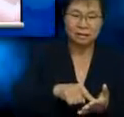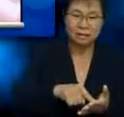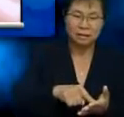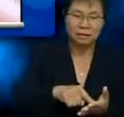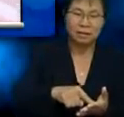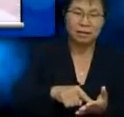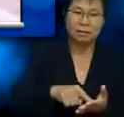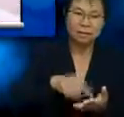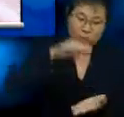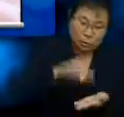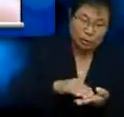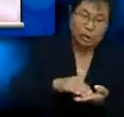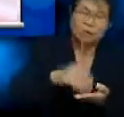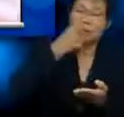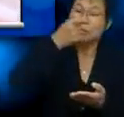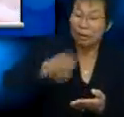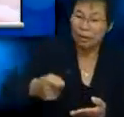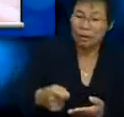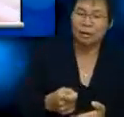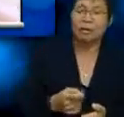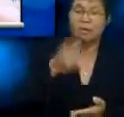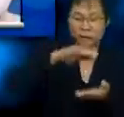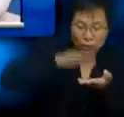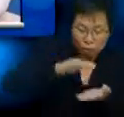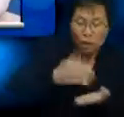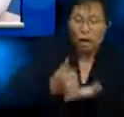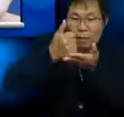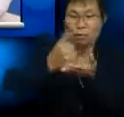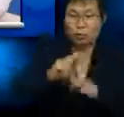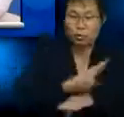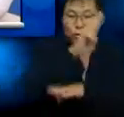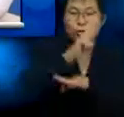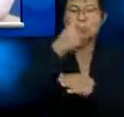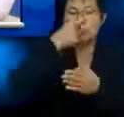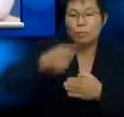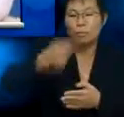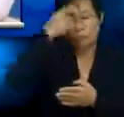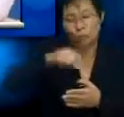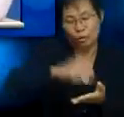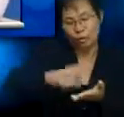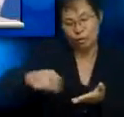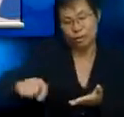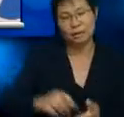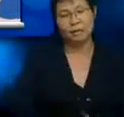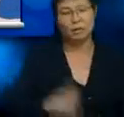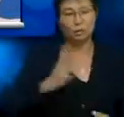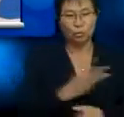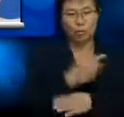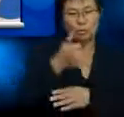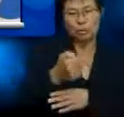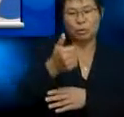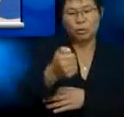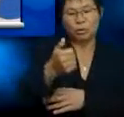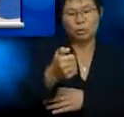ballpoint pen. The spring helps us to use the ballpoint pen for writing. We squeeze